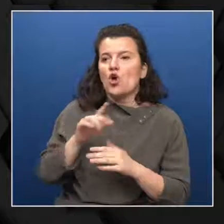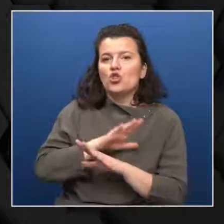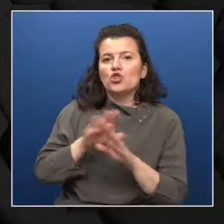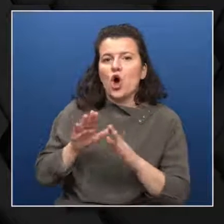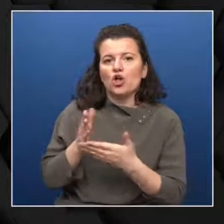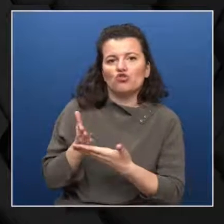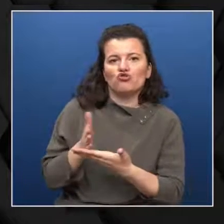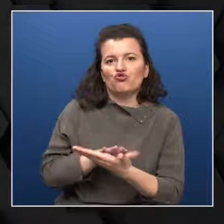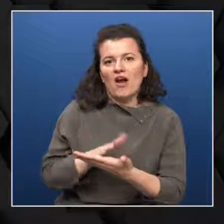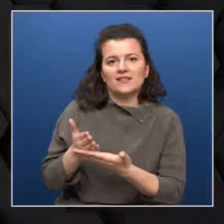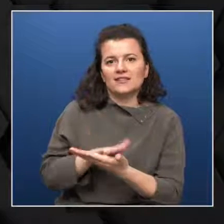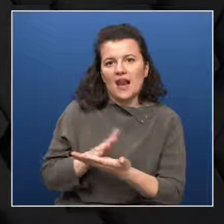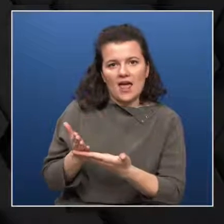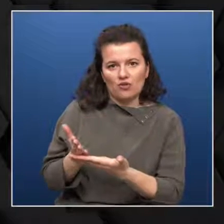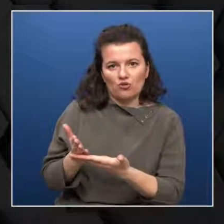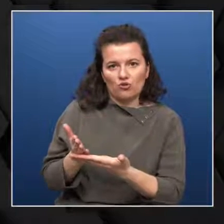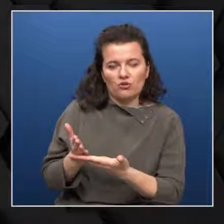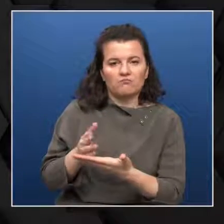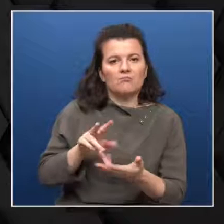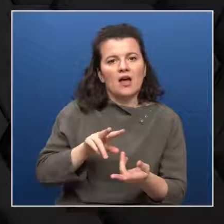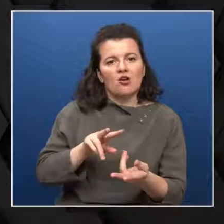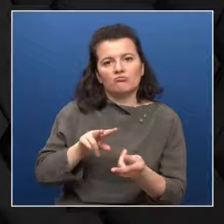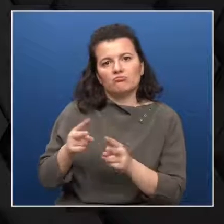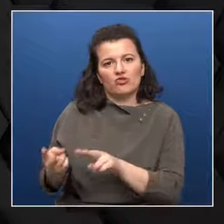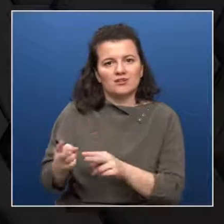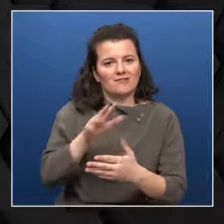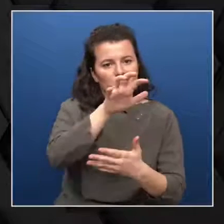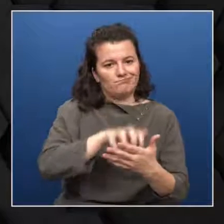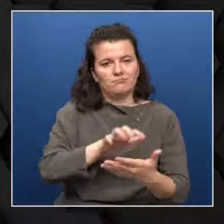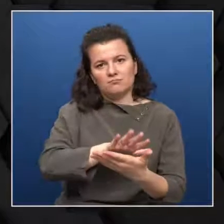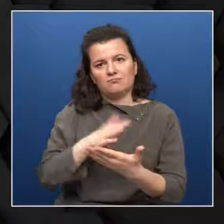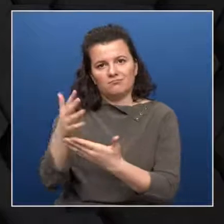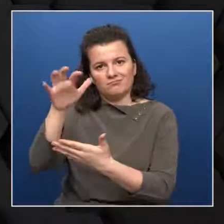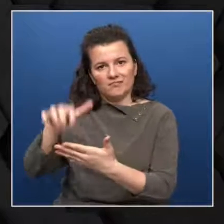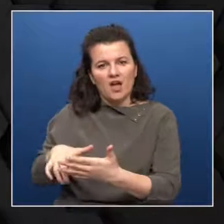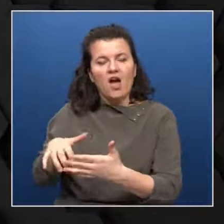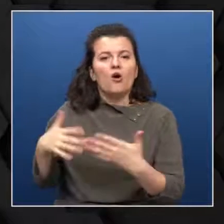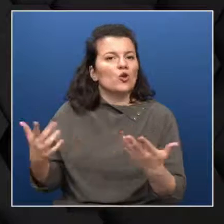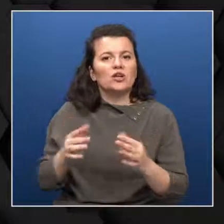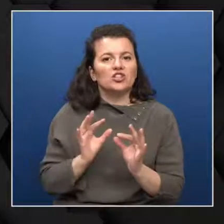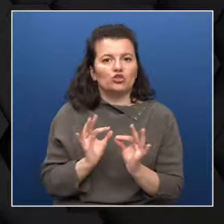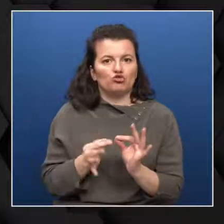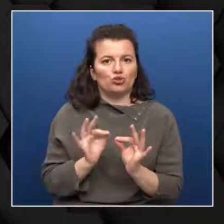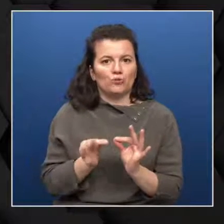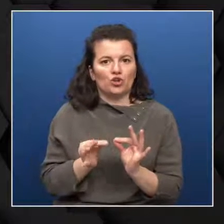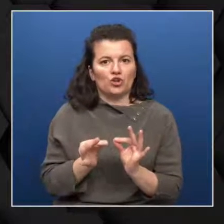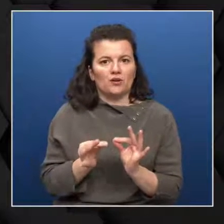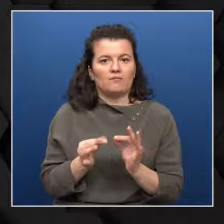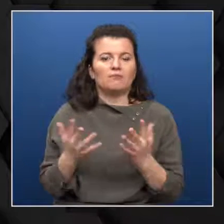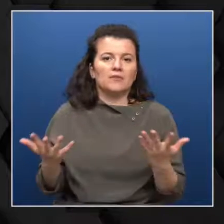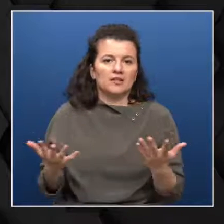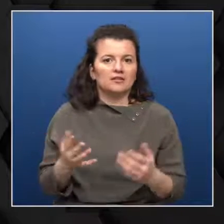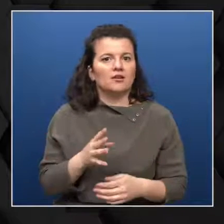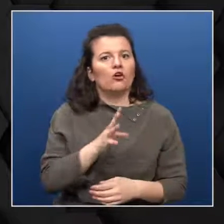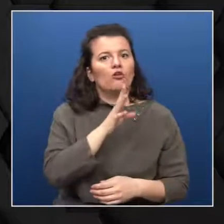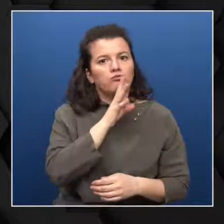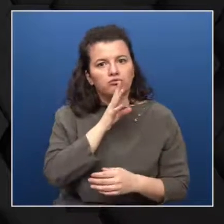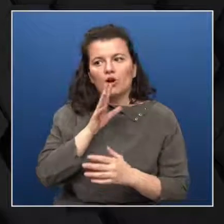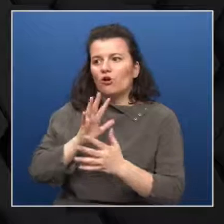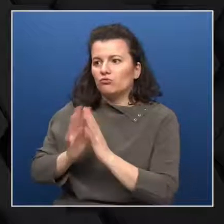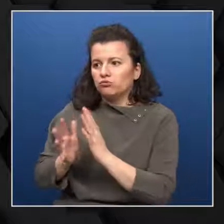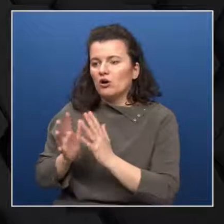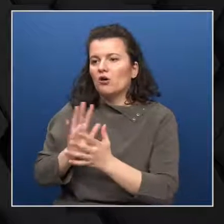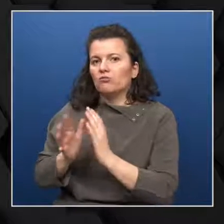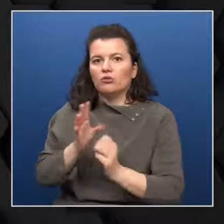interpreter, because you're interpreting verbal to nonverbal, nonverbal to verbal, which is interpretation, not translation.